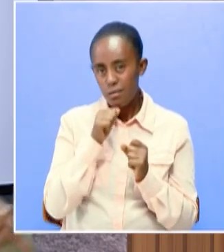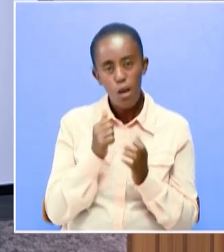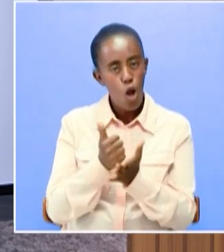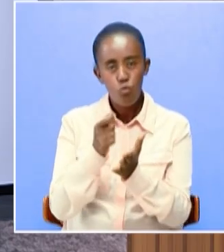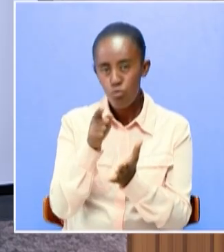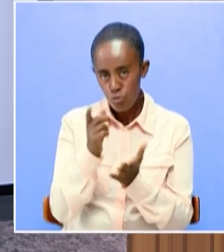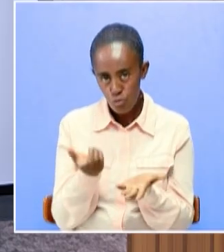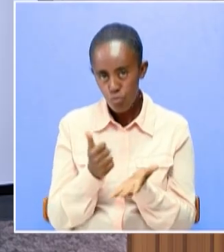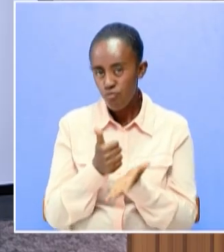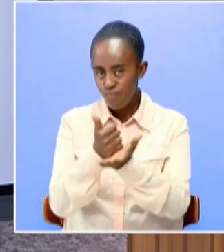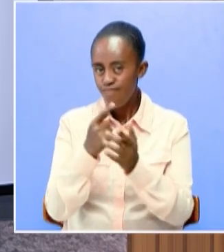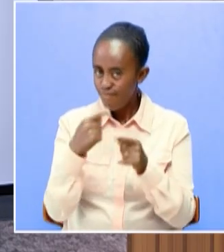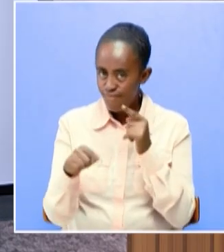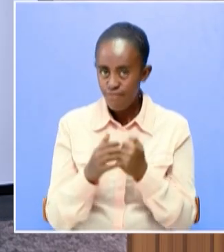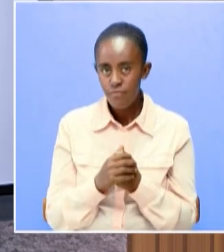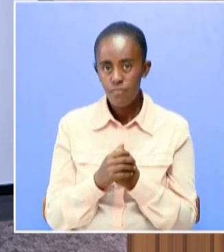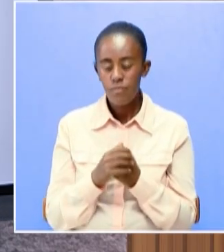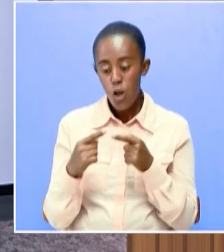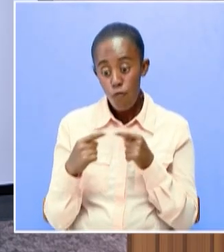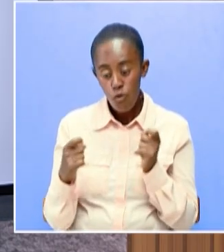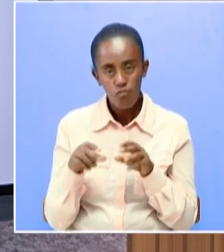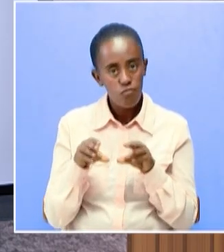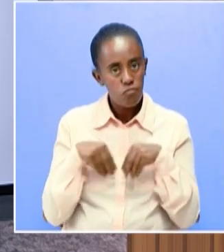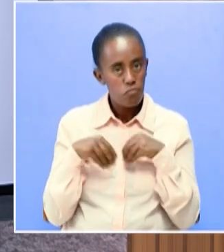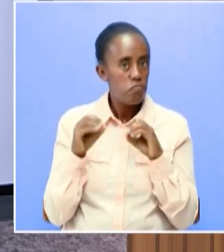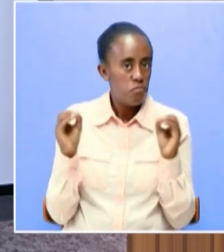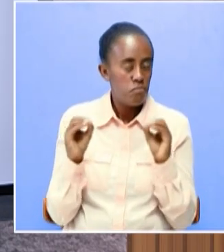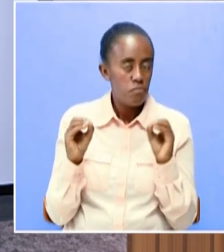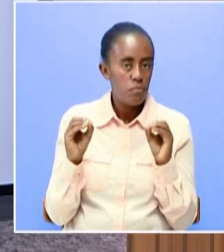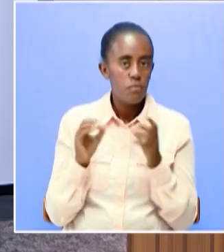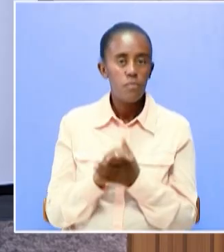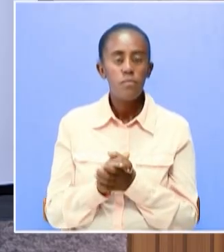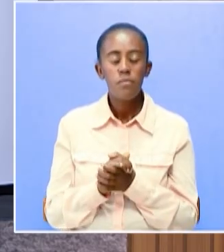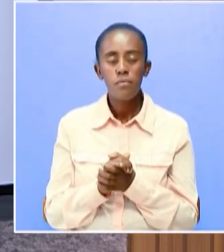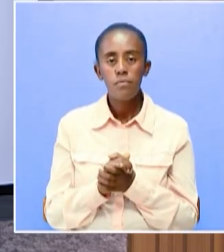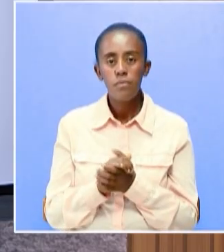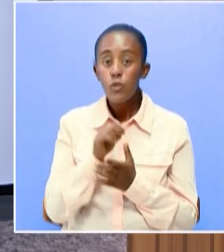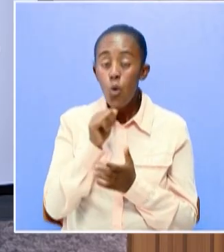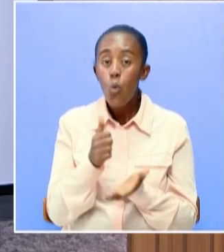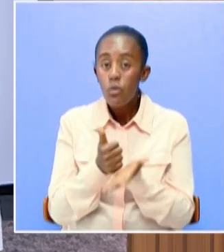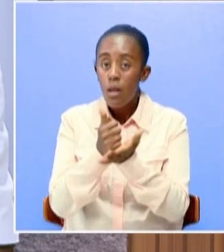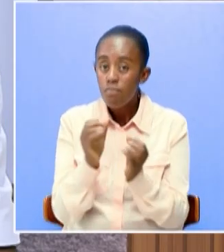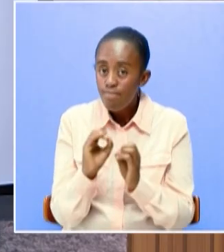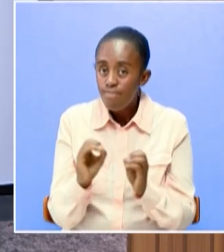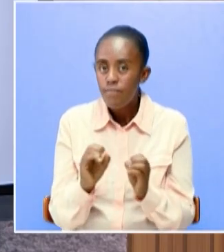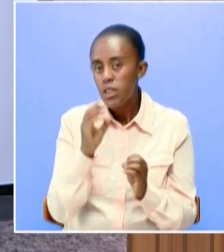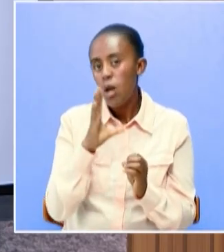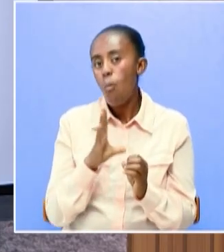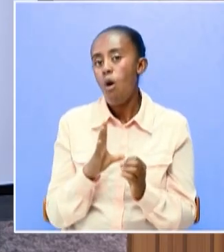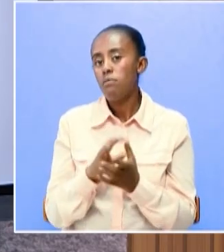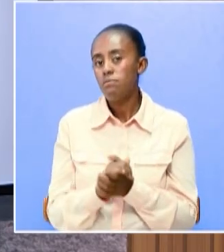help you. These are the ways of what? Refusing. Refusing not to help someone else.